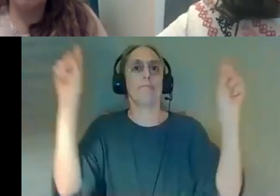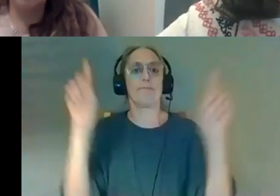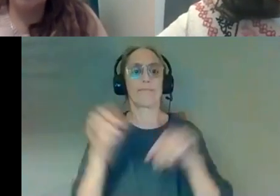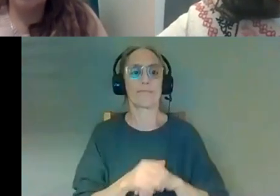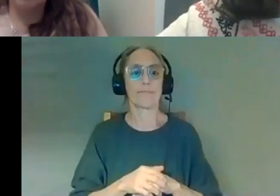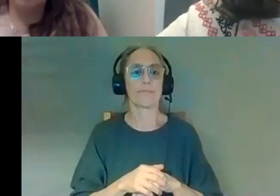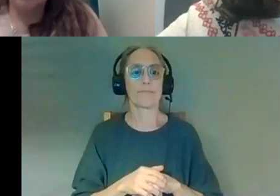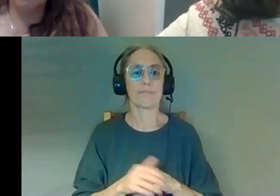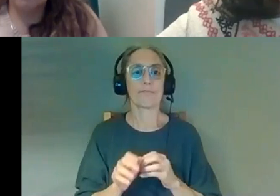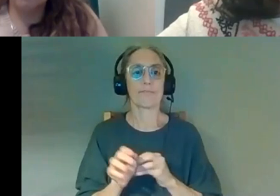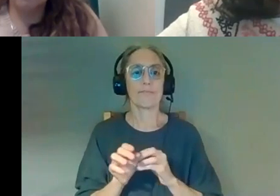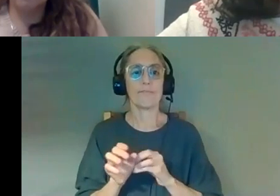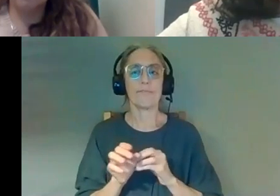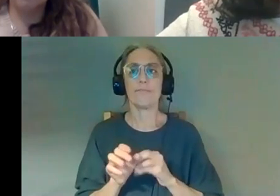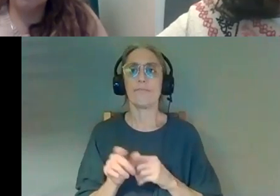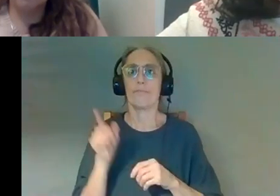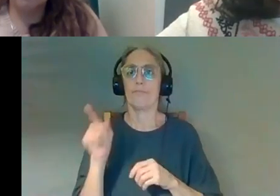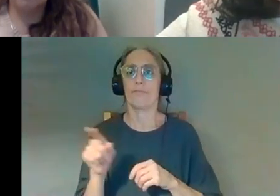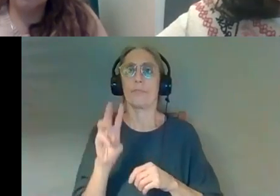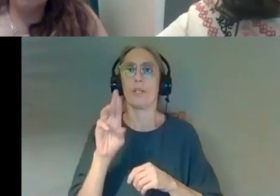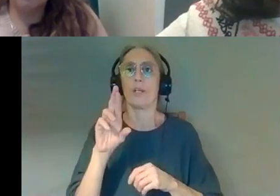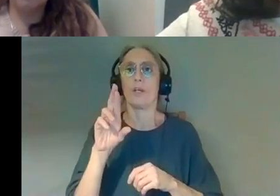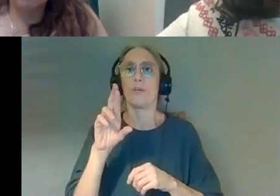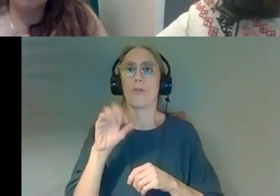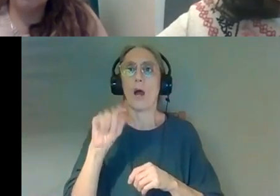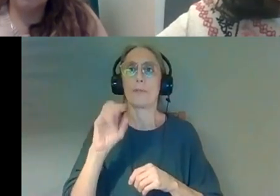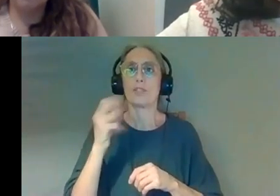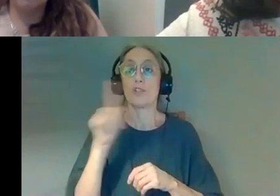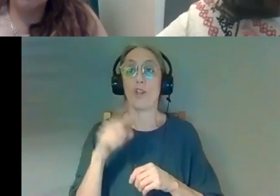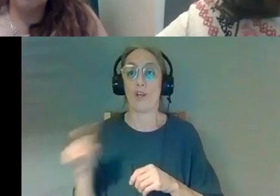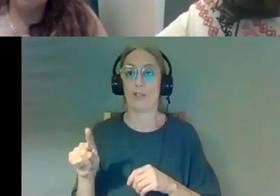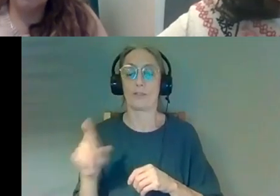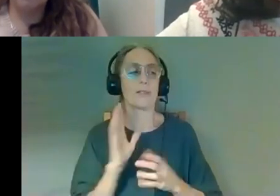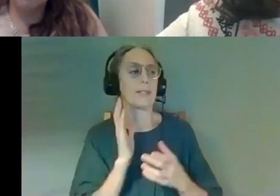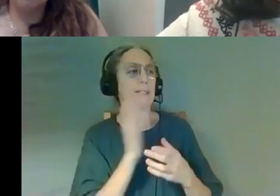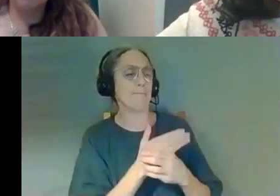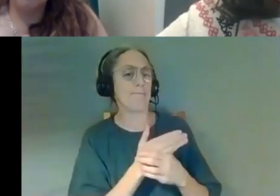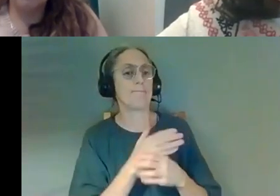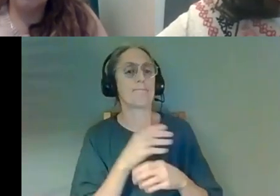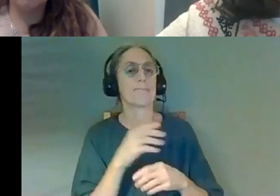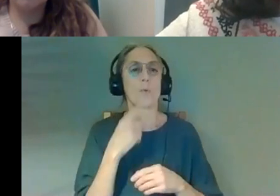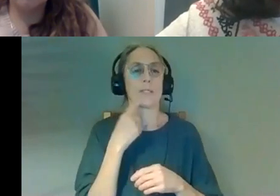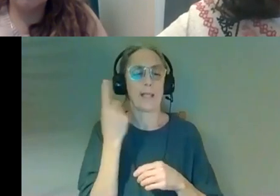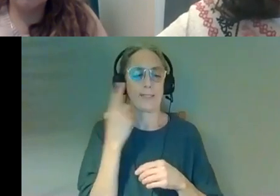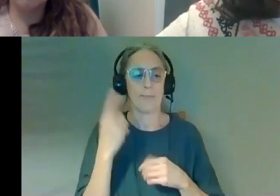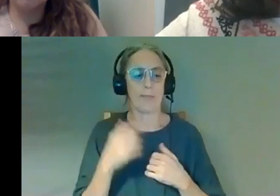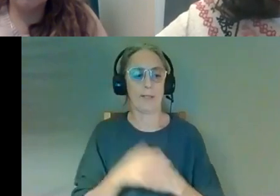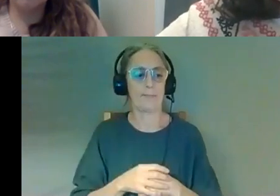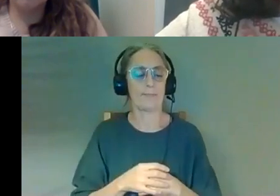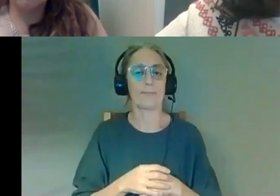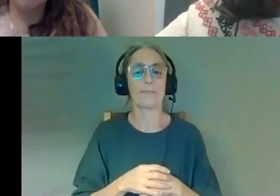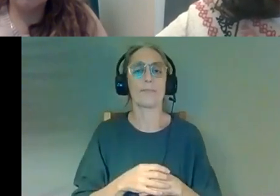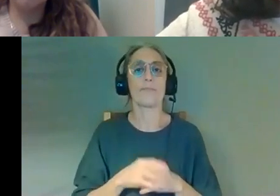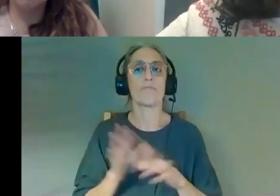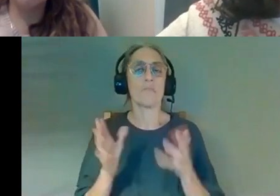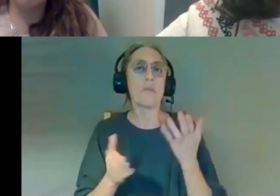Say thank you, because you may have forgotten. Anyways, during the last session, ActiTrans